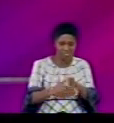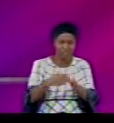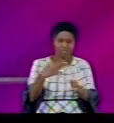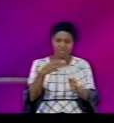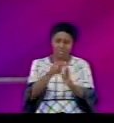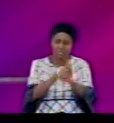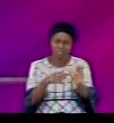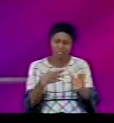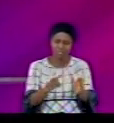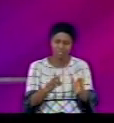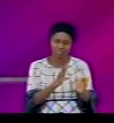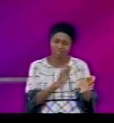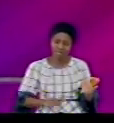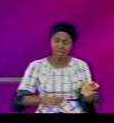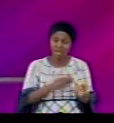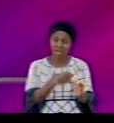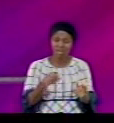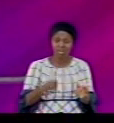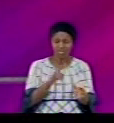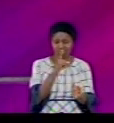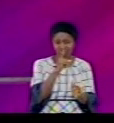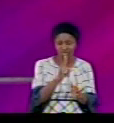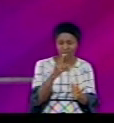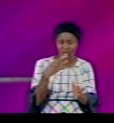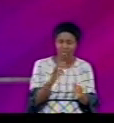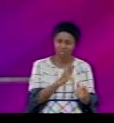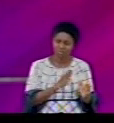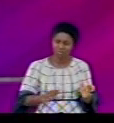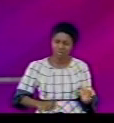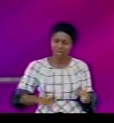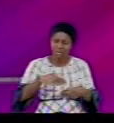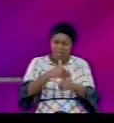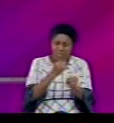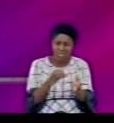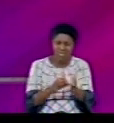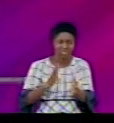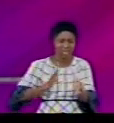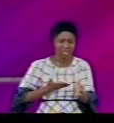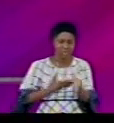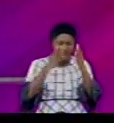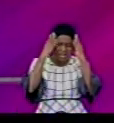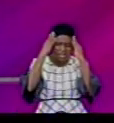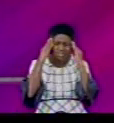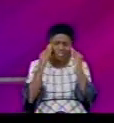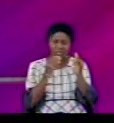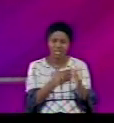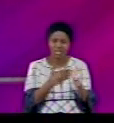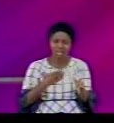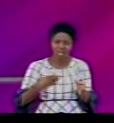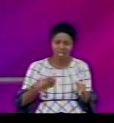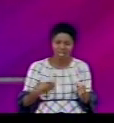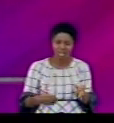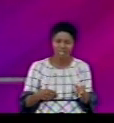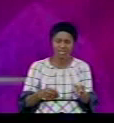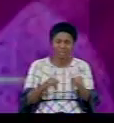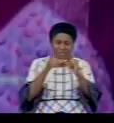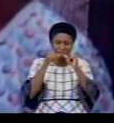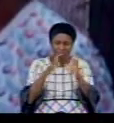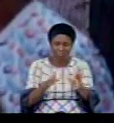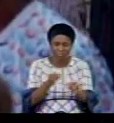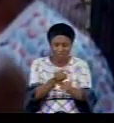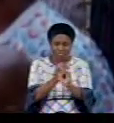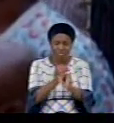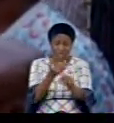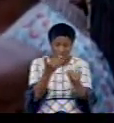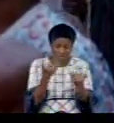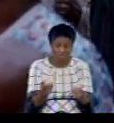the reality of Christ make it our portion, our experience, our heritage, and from today, in Jesus'